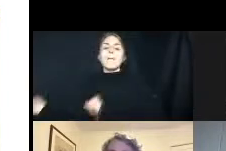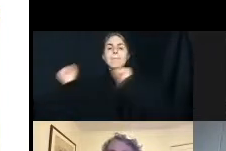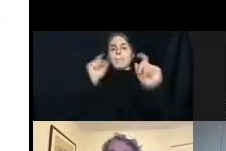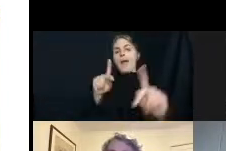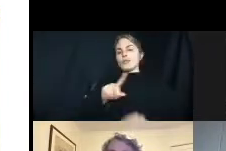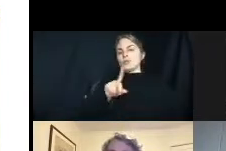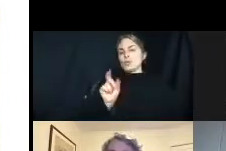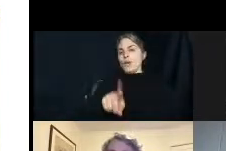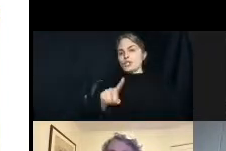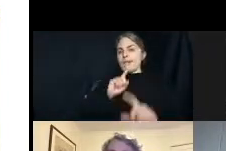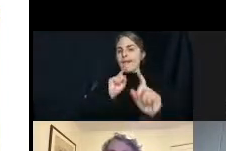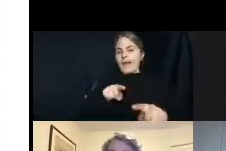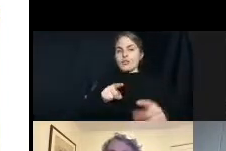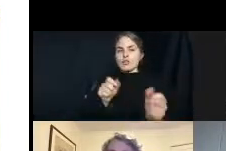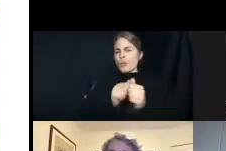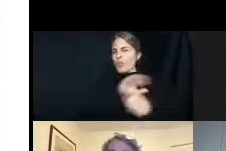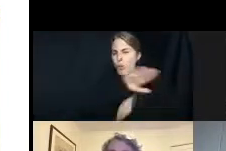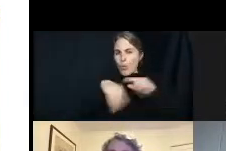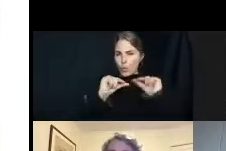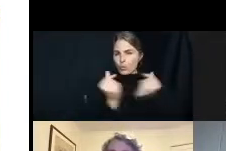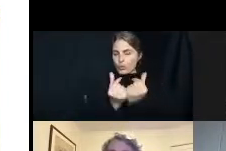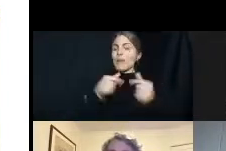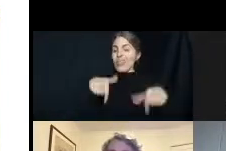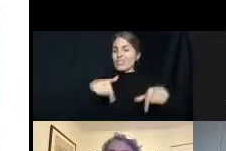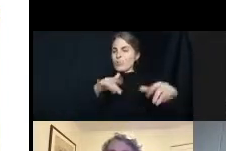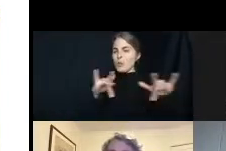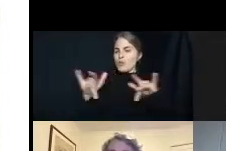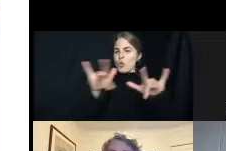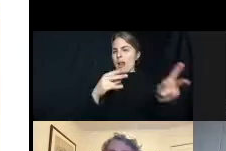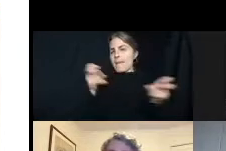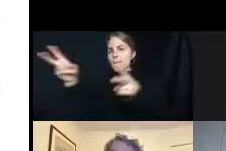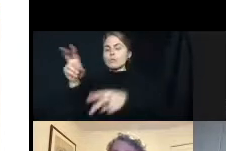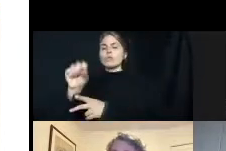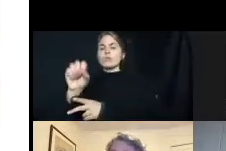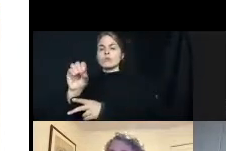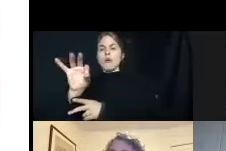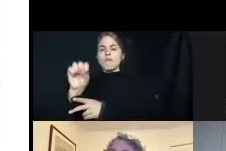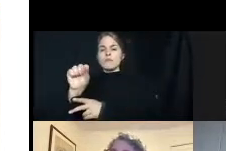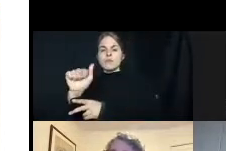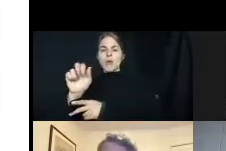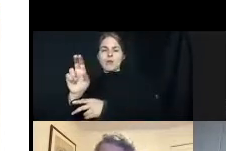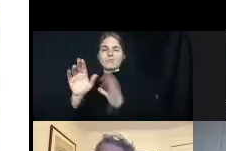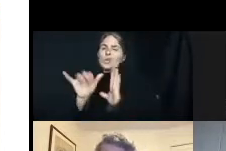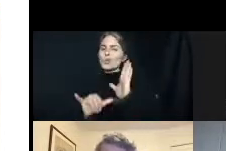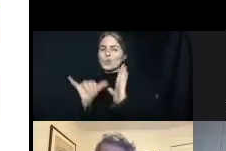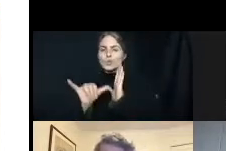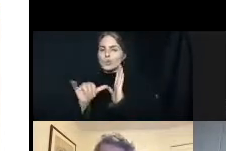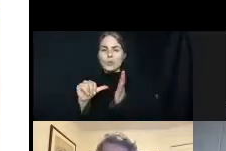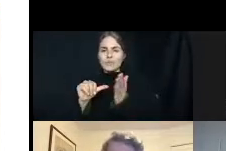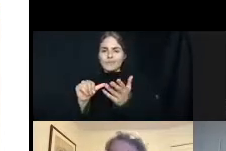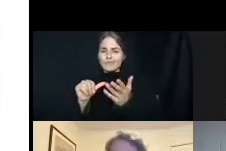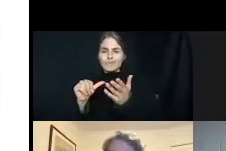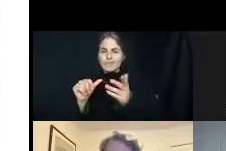panelists. And this event will be recorded and posted to SOFSA's YouTube page. So if you have to leave at some